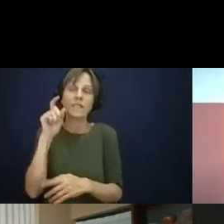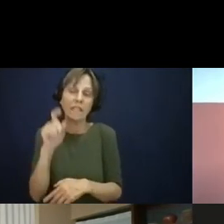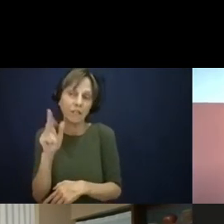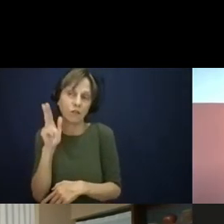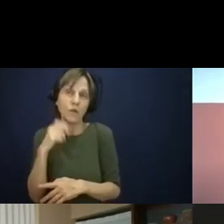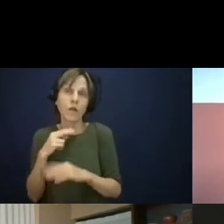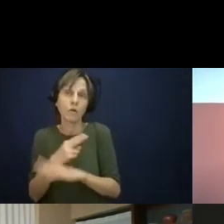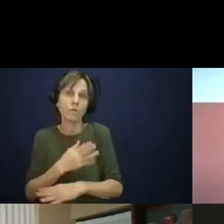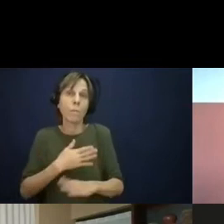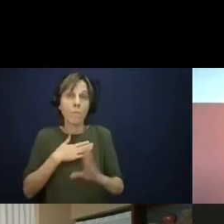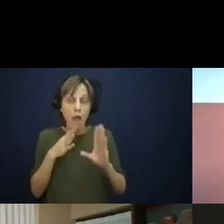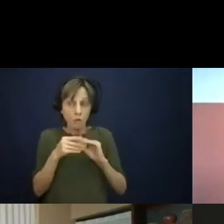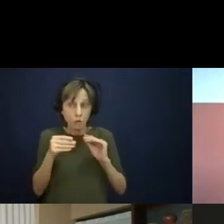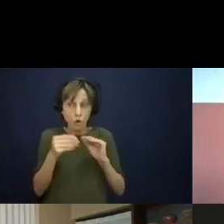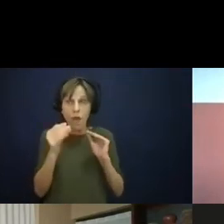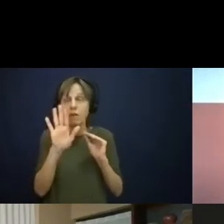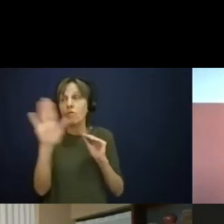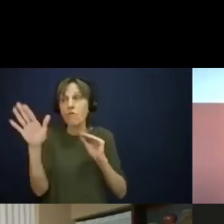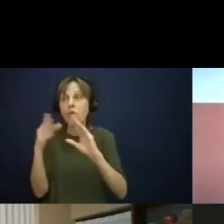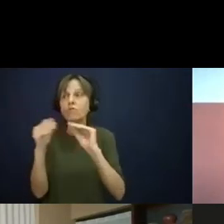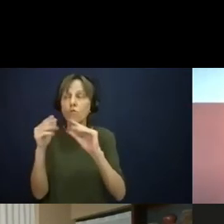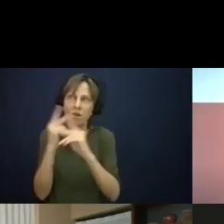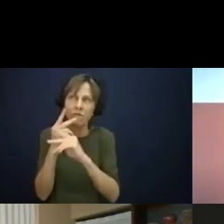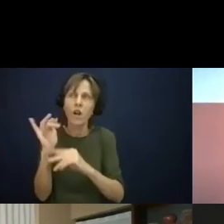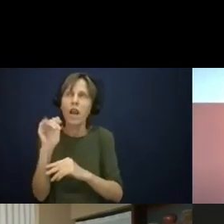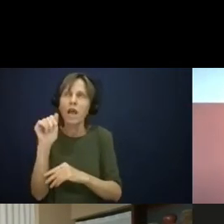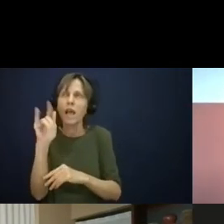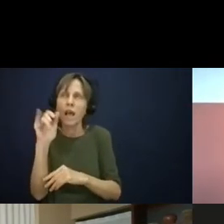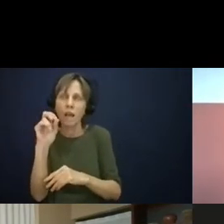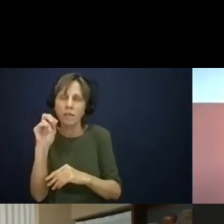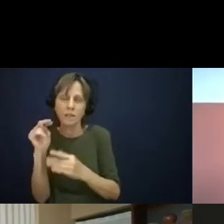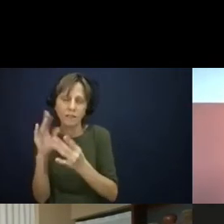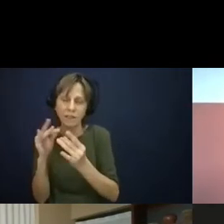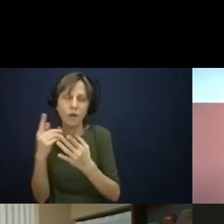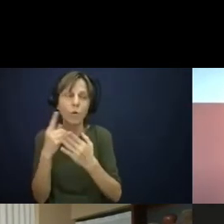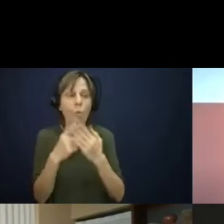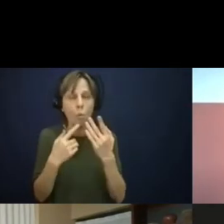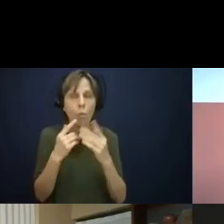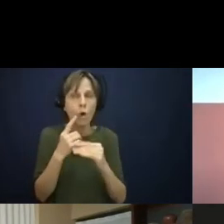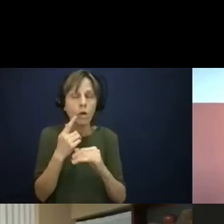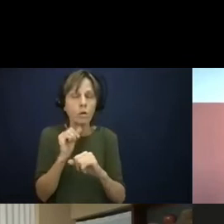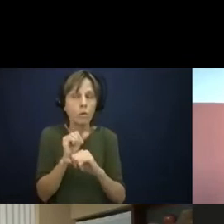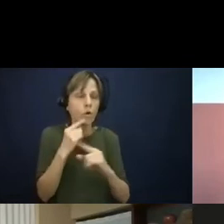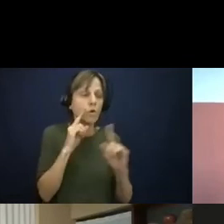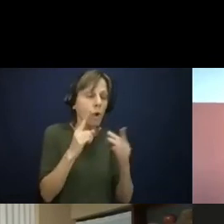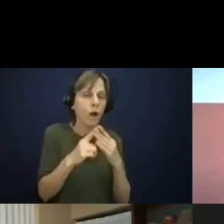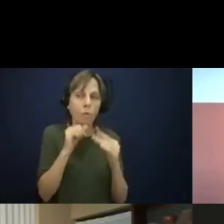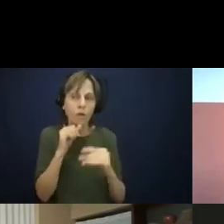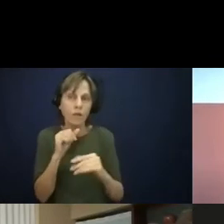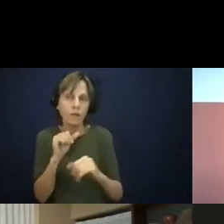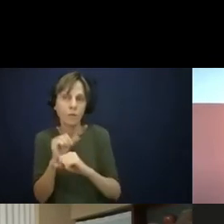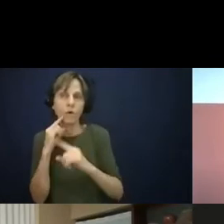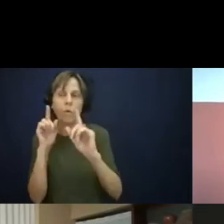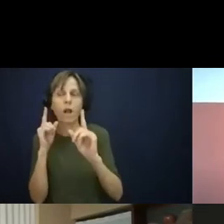stories to figure out, like what Alison said, what worked well, what didn't work well, to promote policy change. Often a challenge